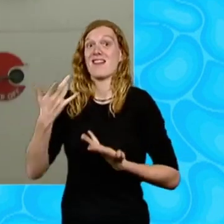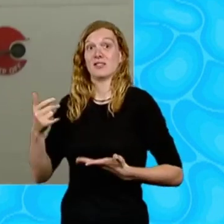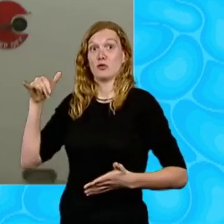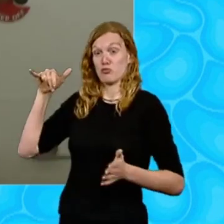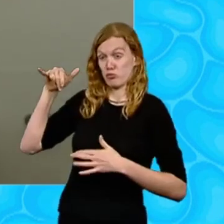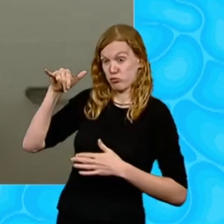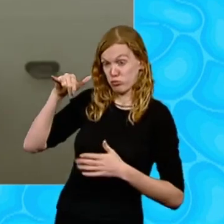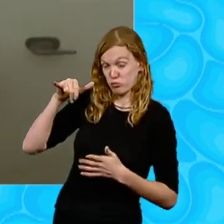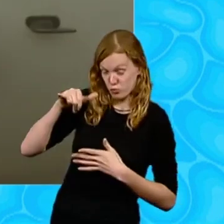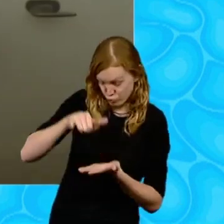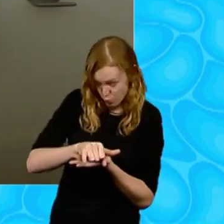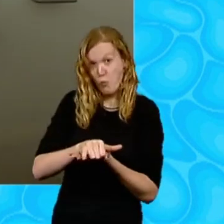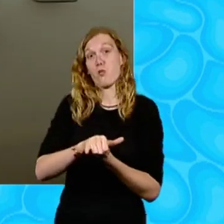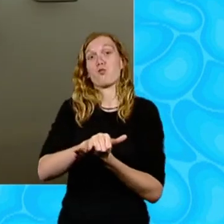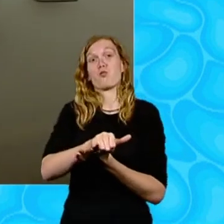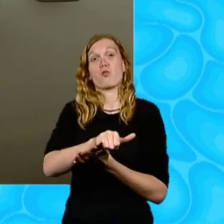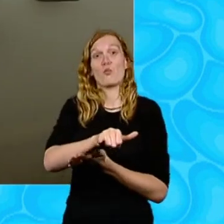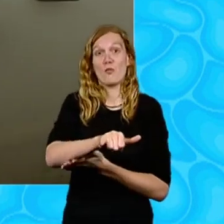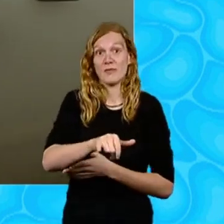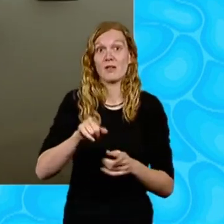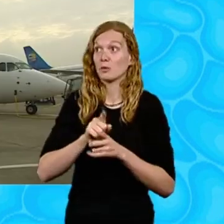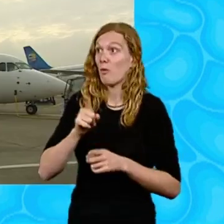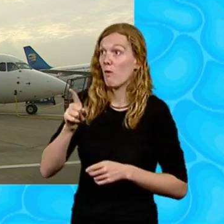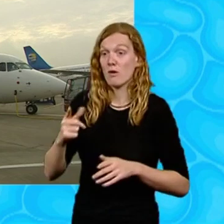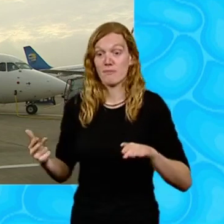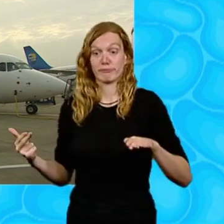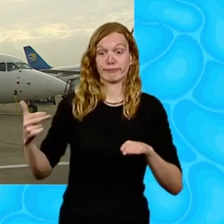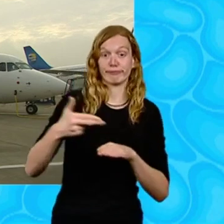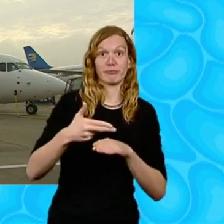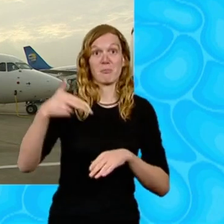even planes filling up, just like at the petrol station.